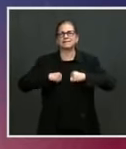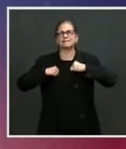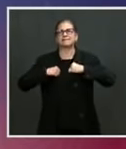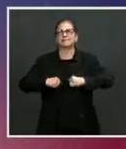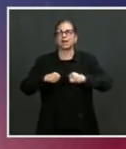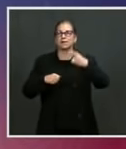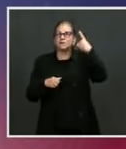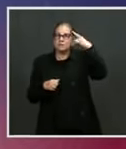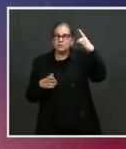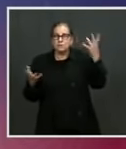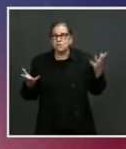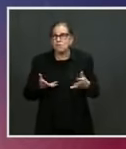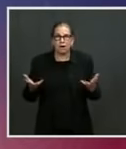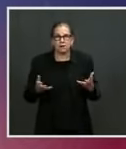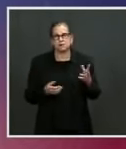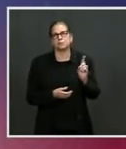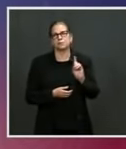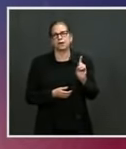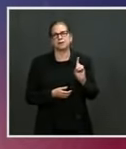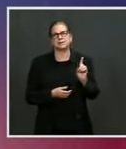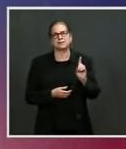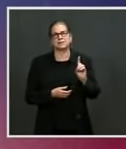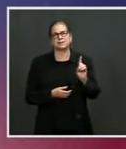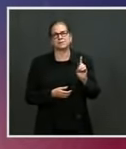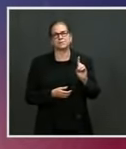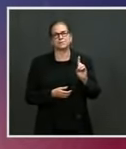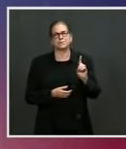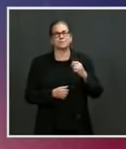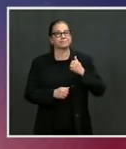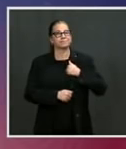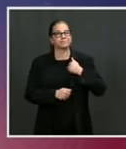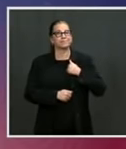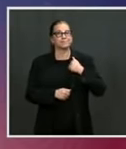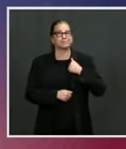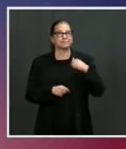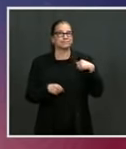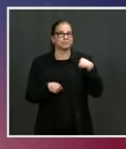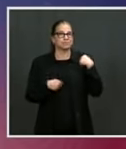and of our armed services is and always has been an incredible strength.